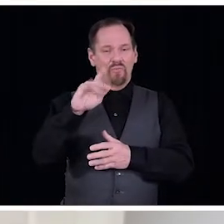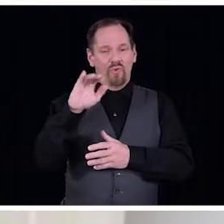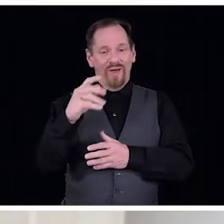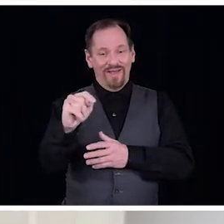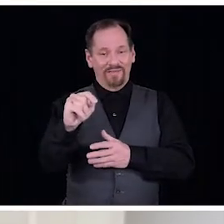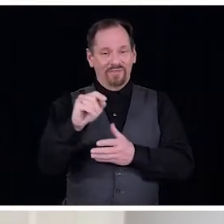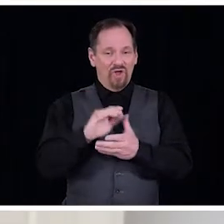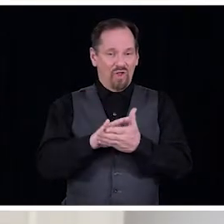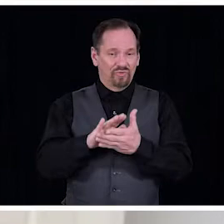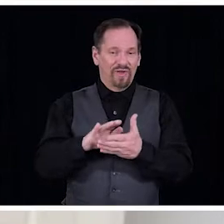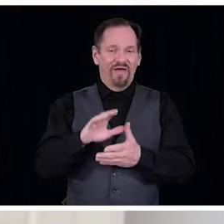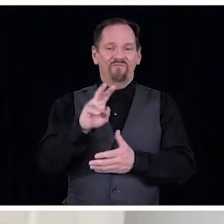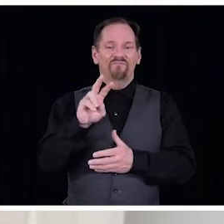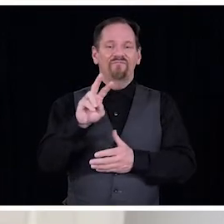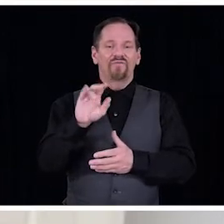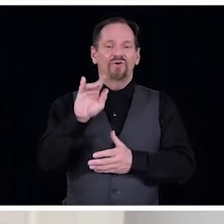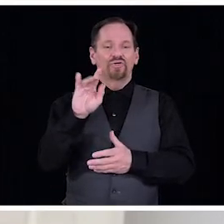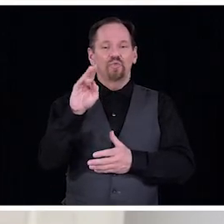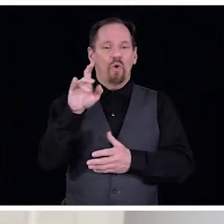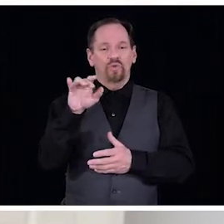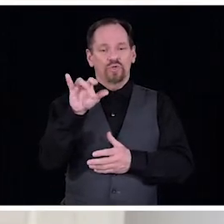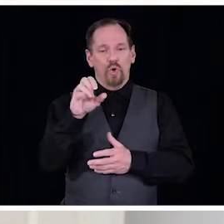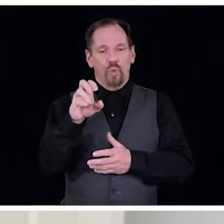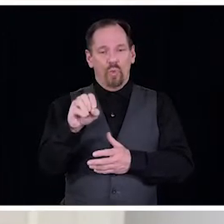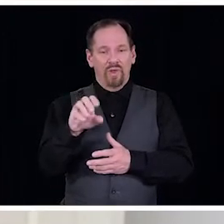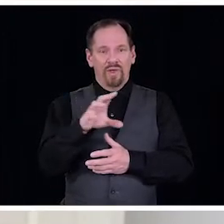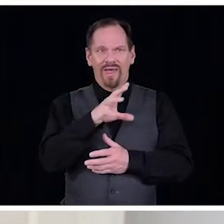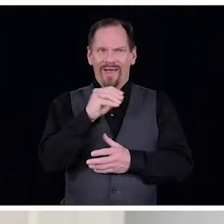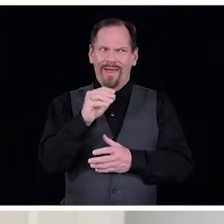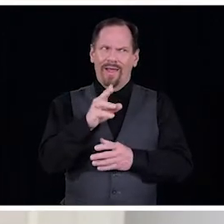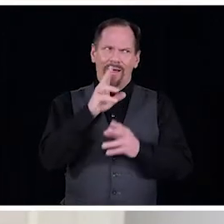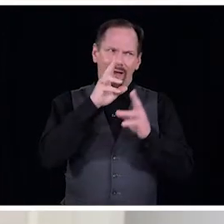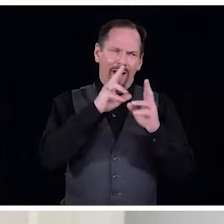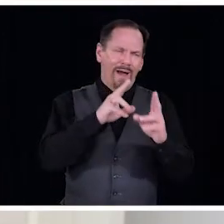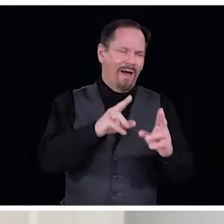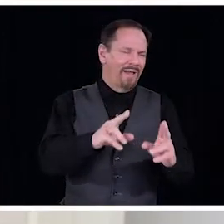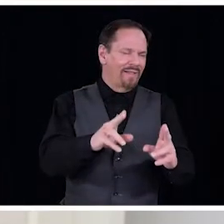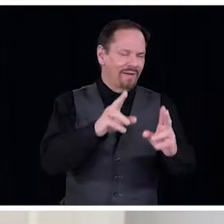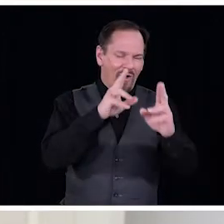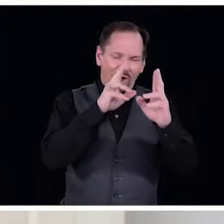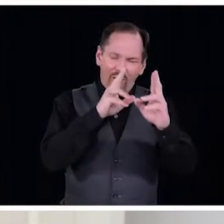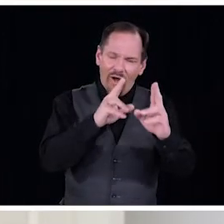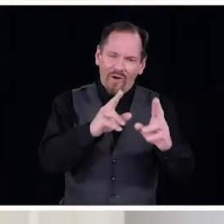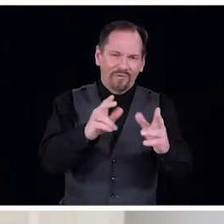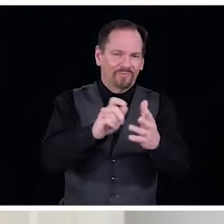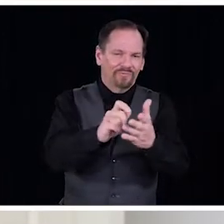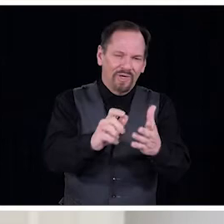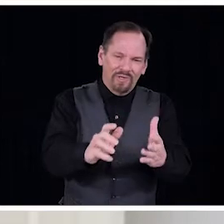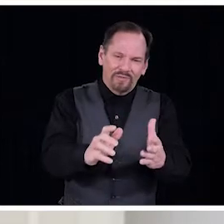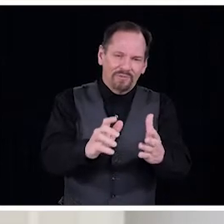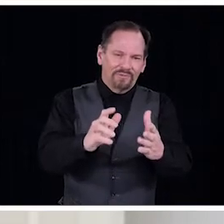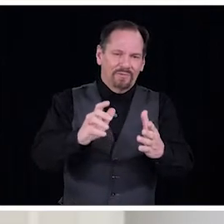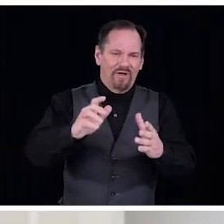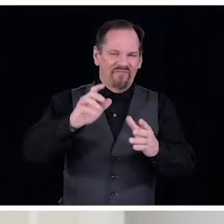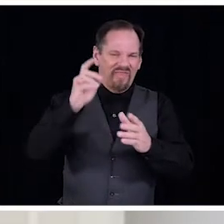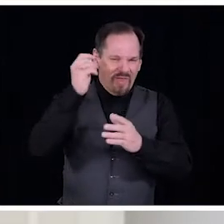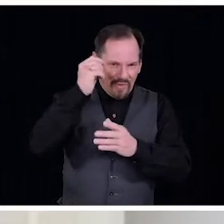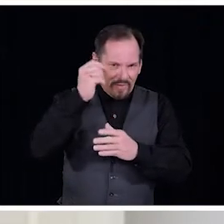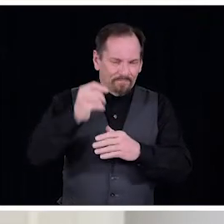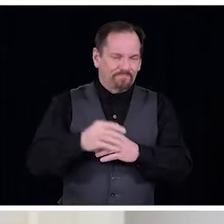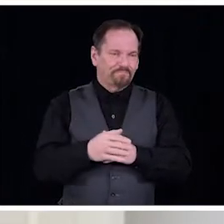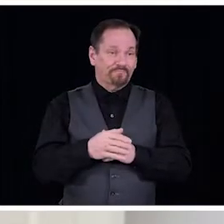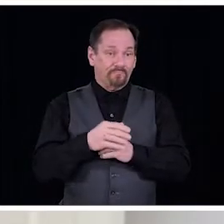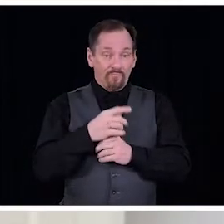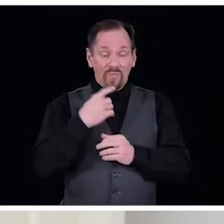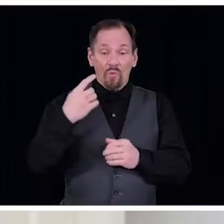in addition to being a highly revered pedagogue. You have performed recitals in major capitals across Europe, Russia, and North